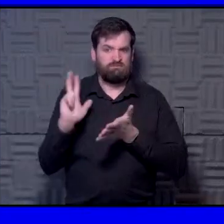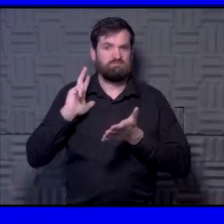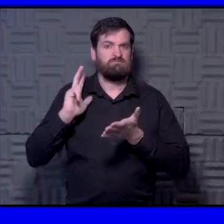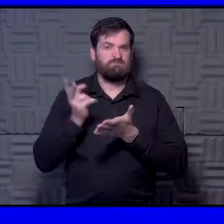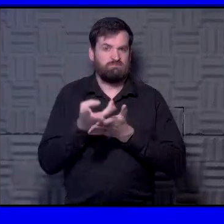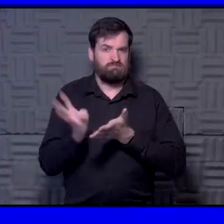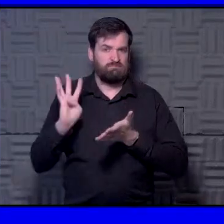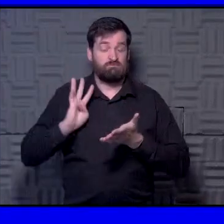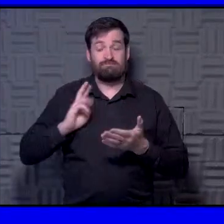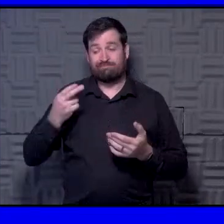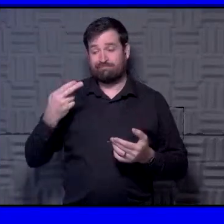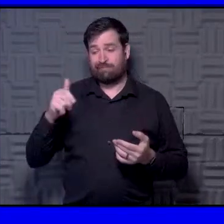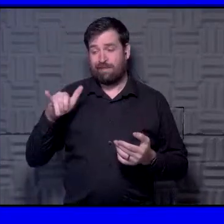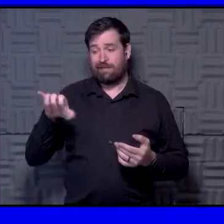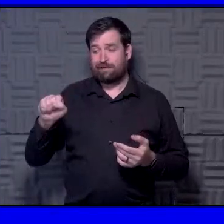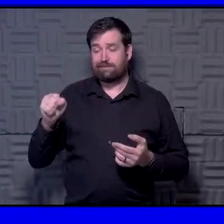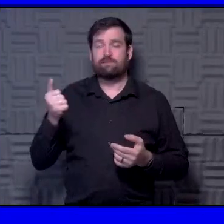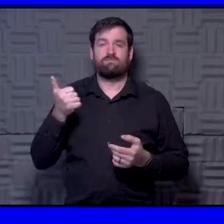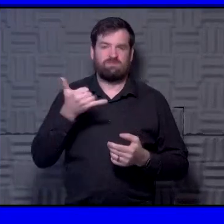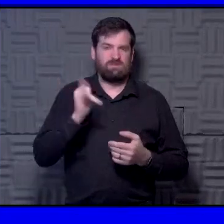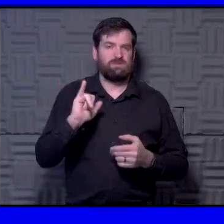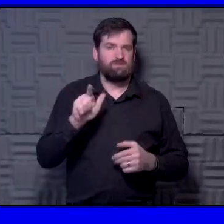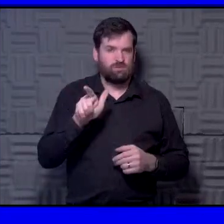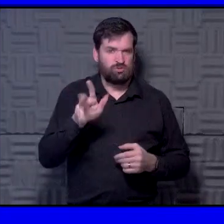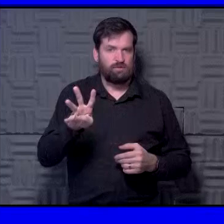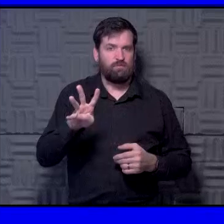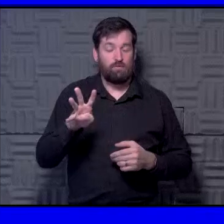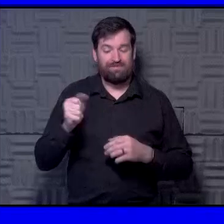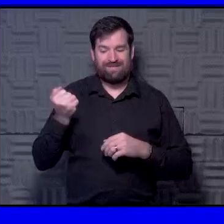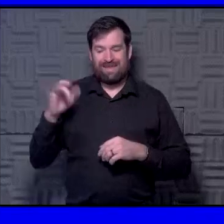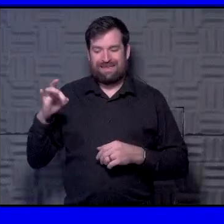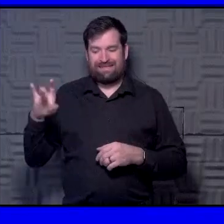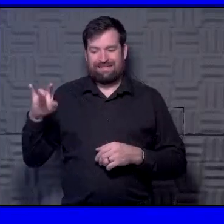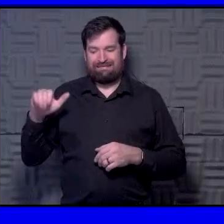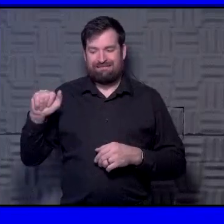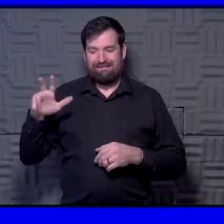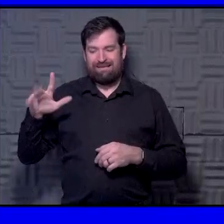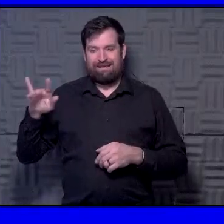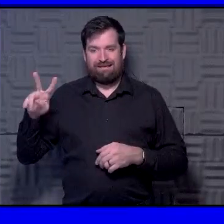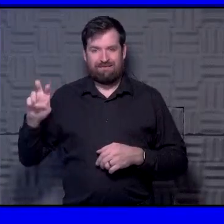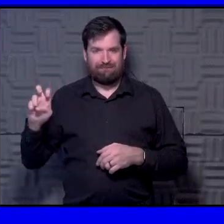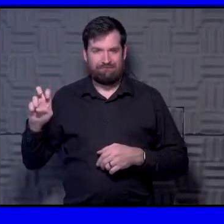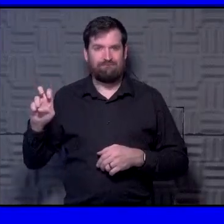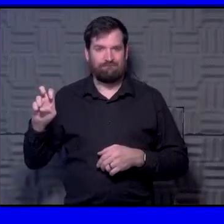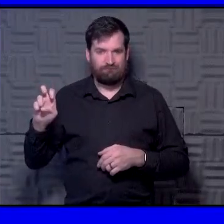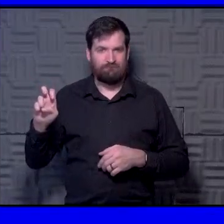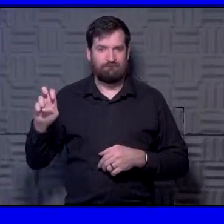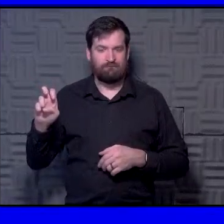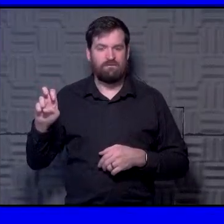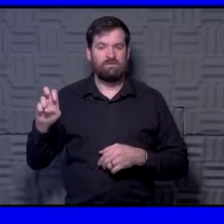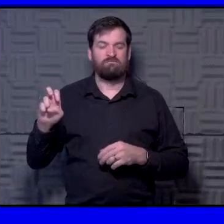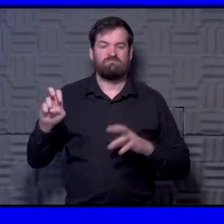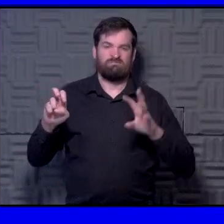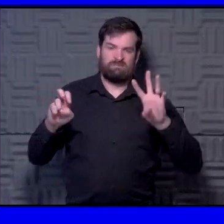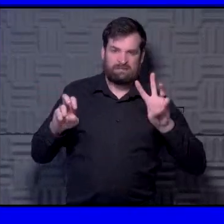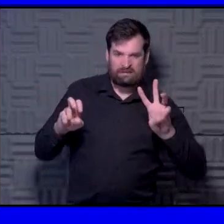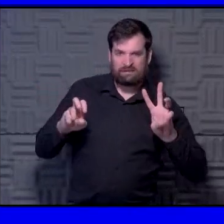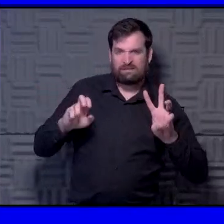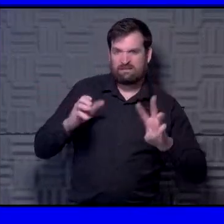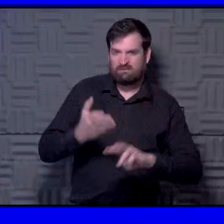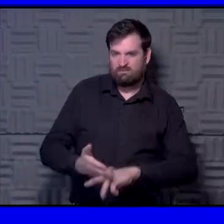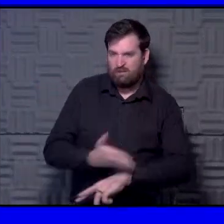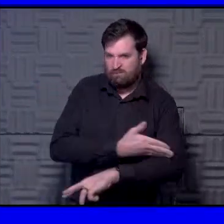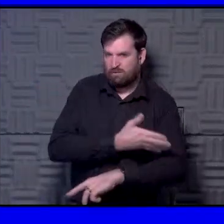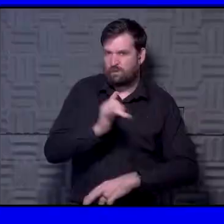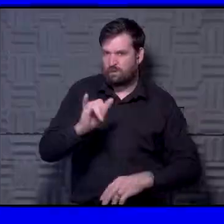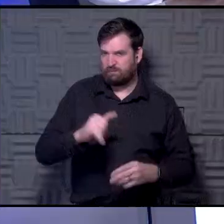ago. Hayes still has 24 patients, 18 in that active phase, and then so 6 in that recovering phase